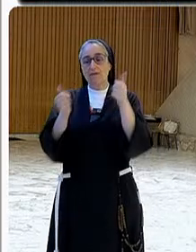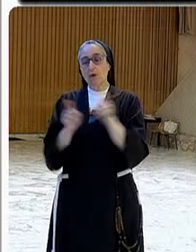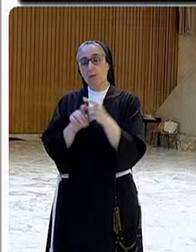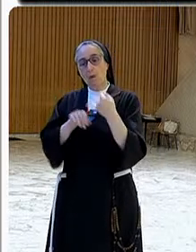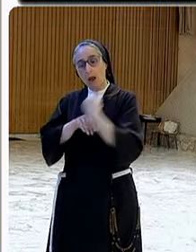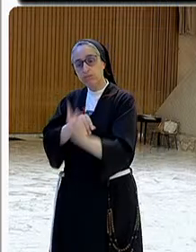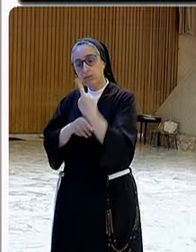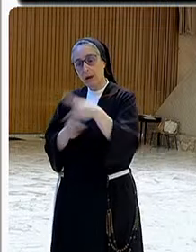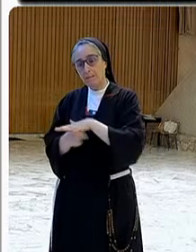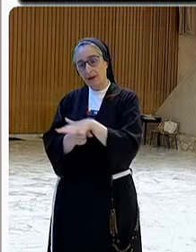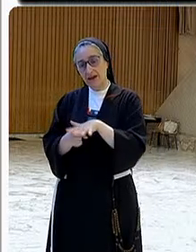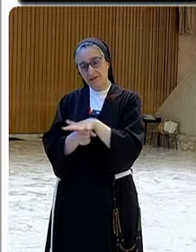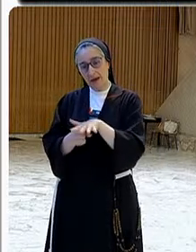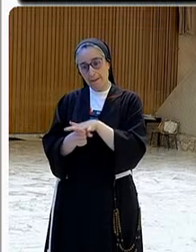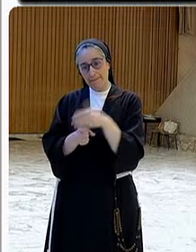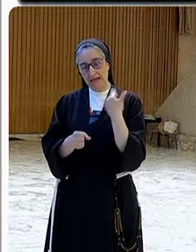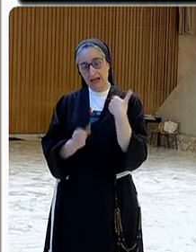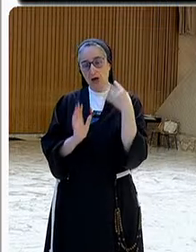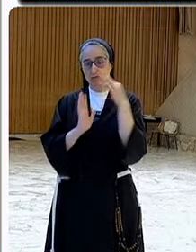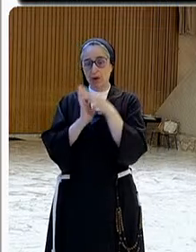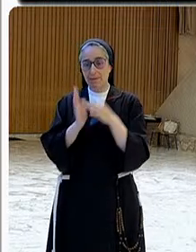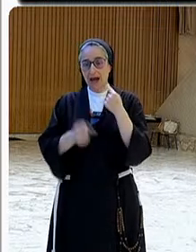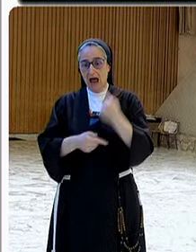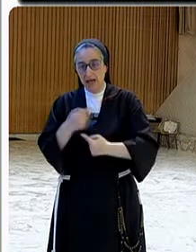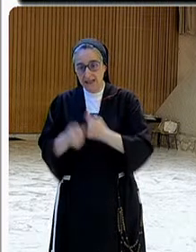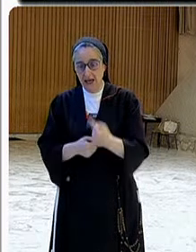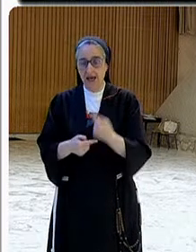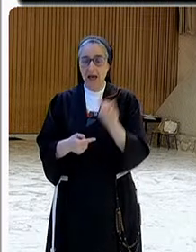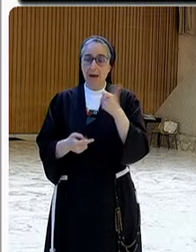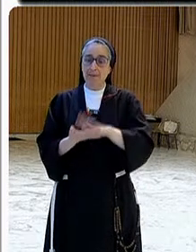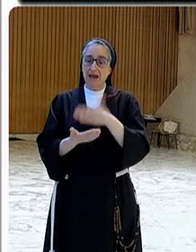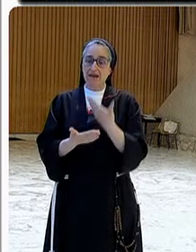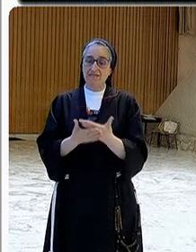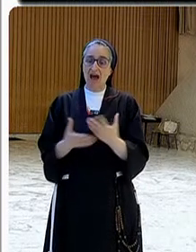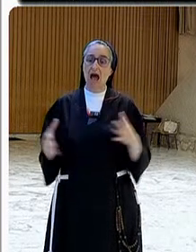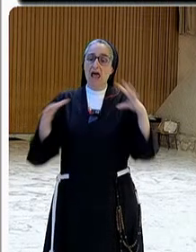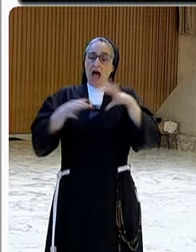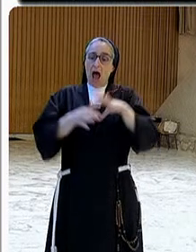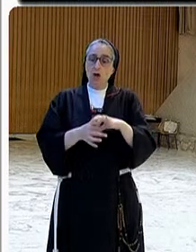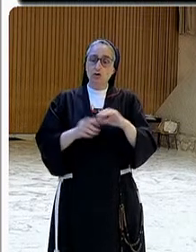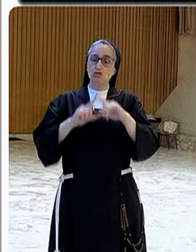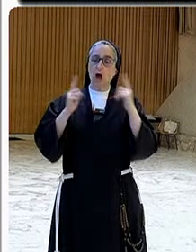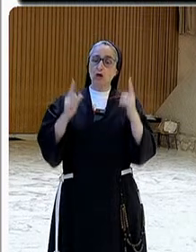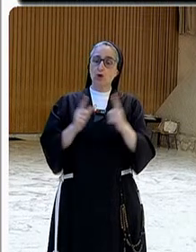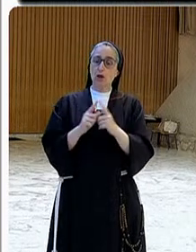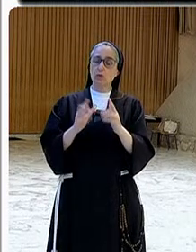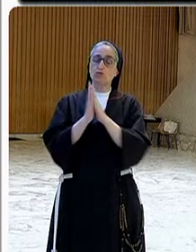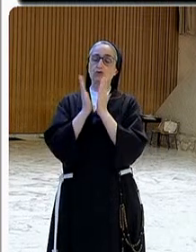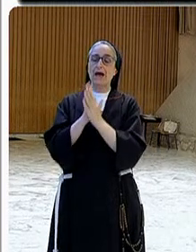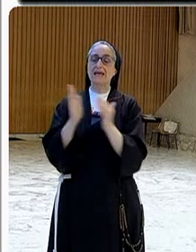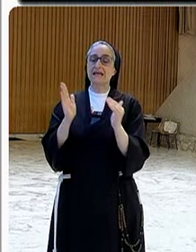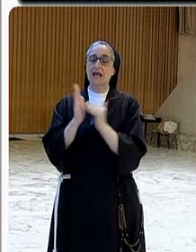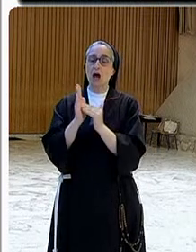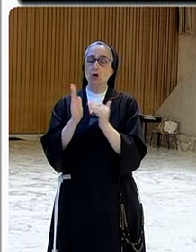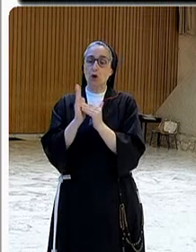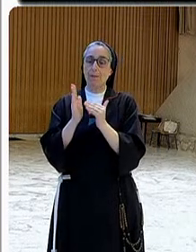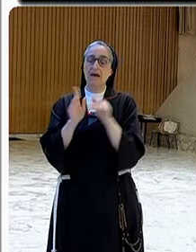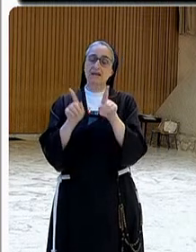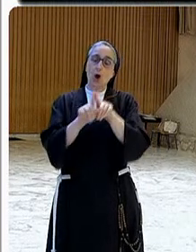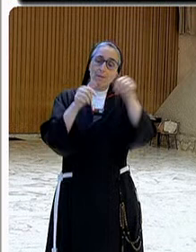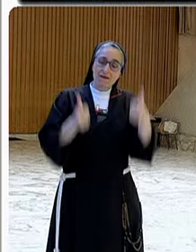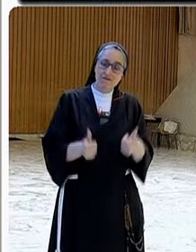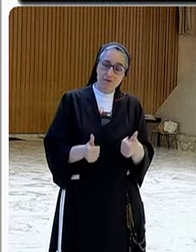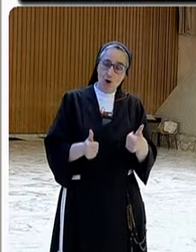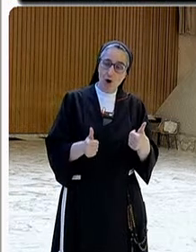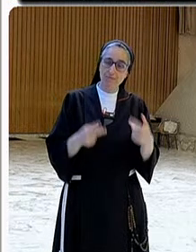and practices associated with the Liturgy of Domestic Church Life give the religious communities we call domestic churches a common framework each